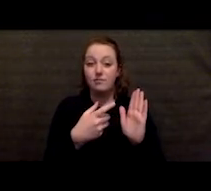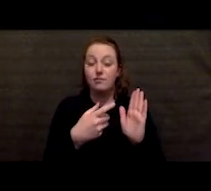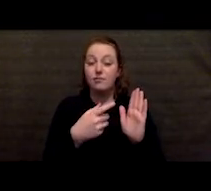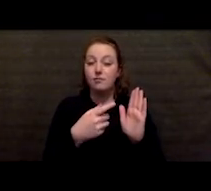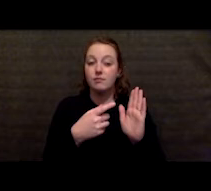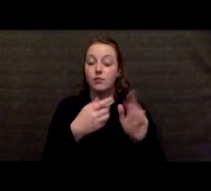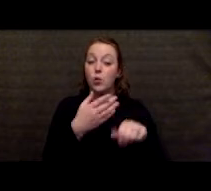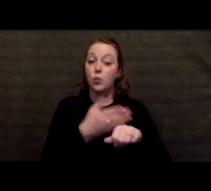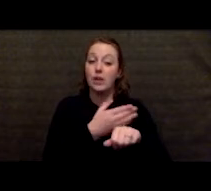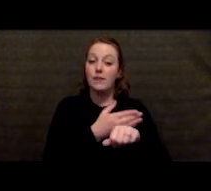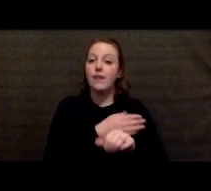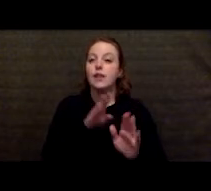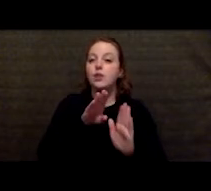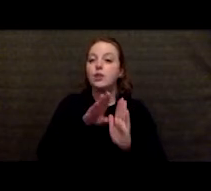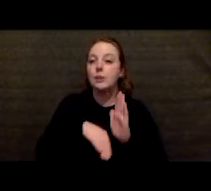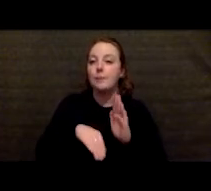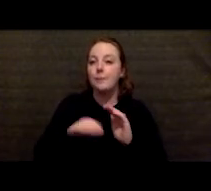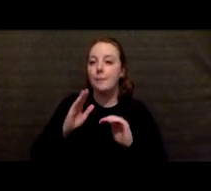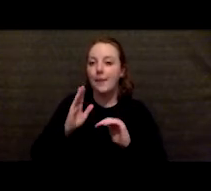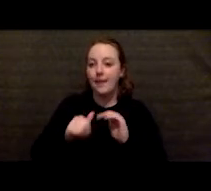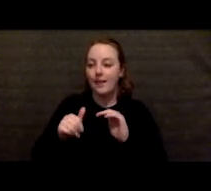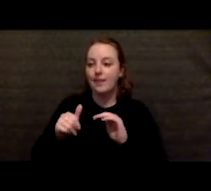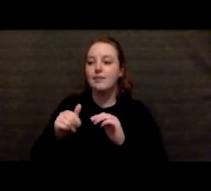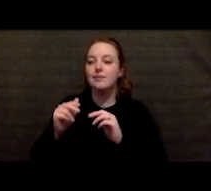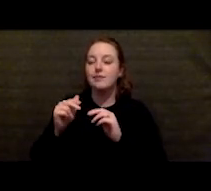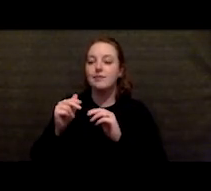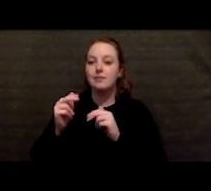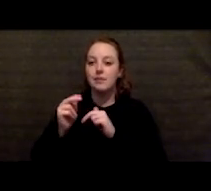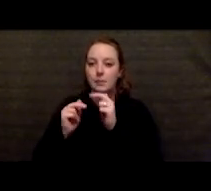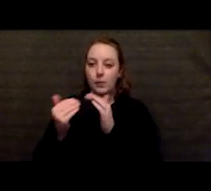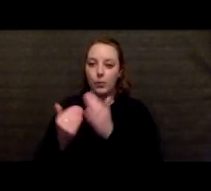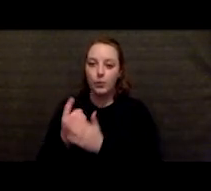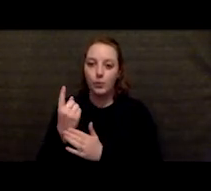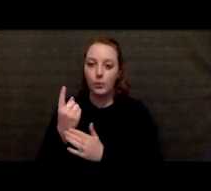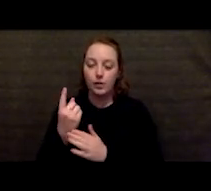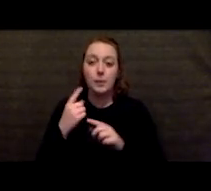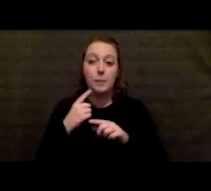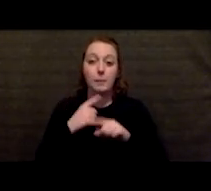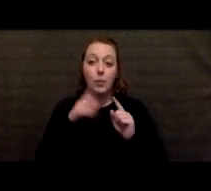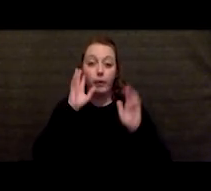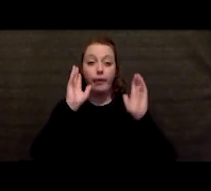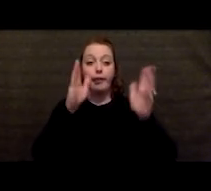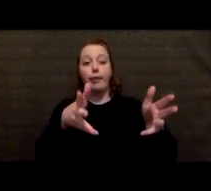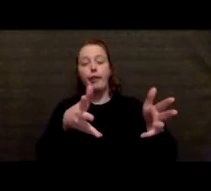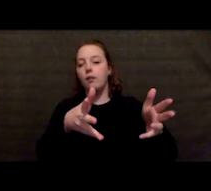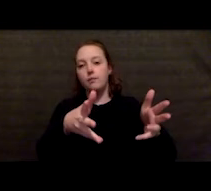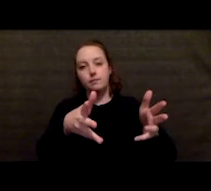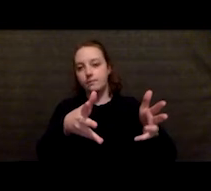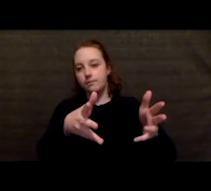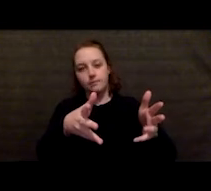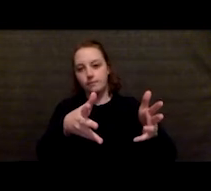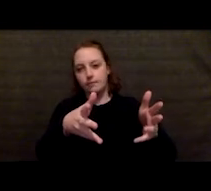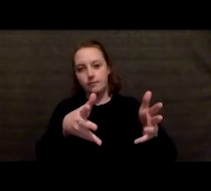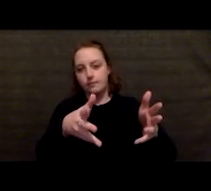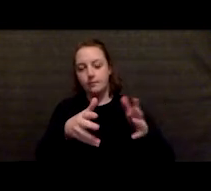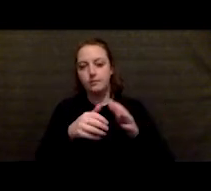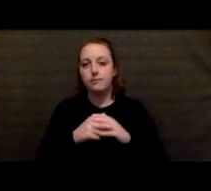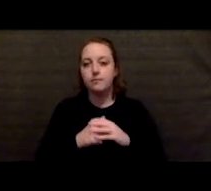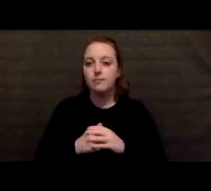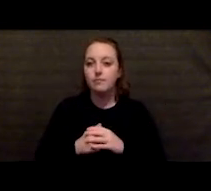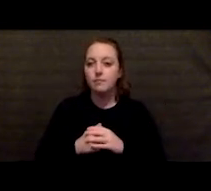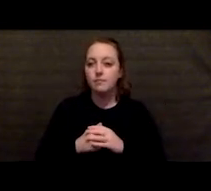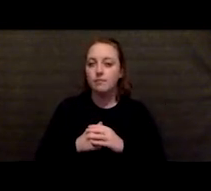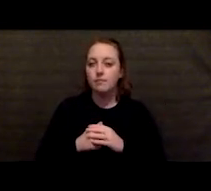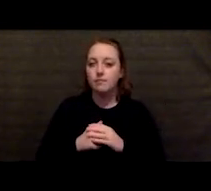have the exact answer to that, but I don't think it's just leave it just like it is. Well, it's just maintaining the building